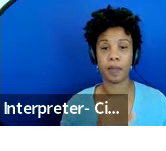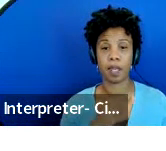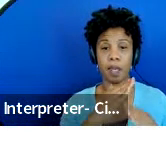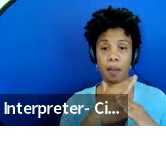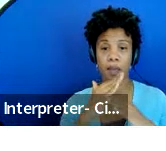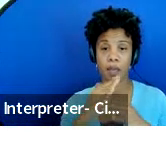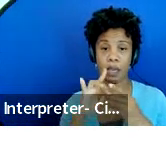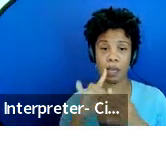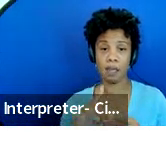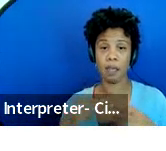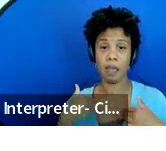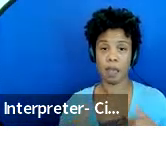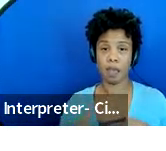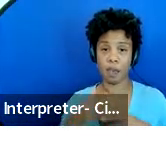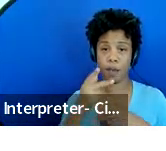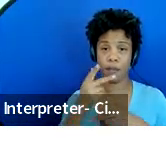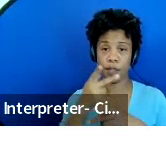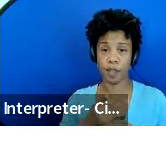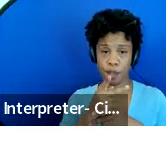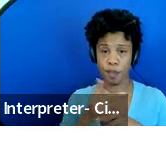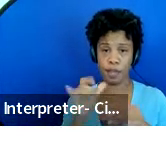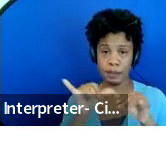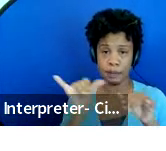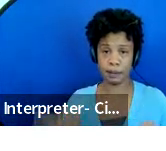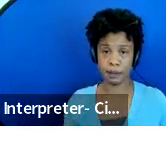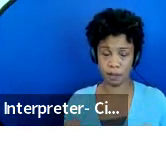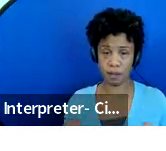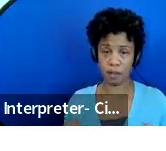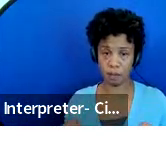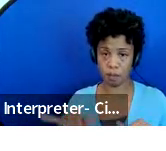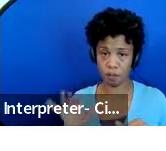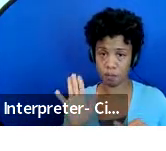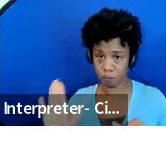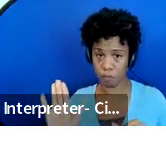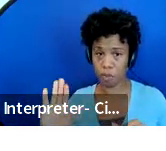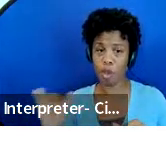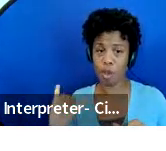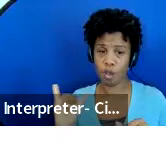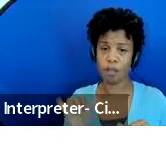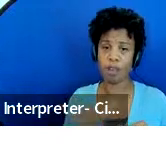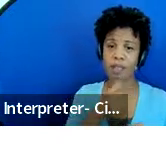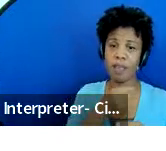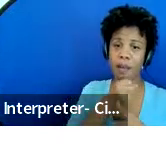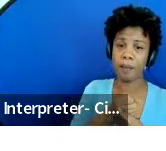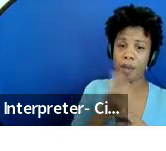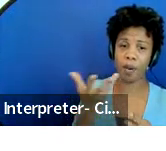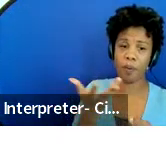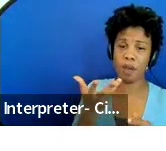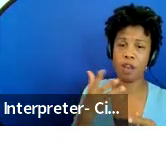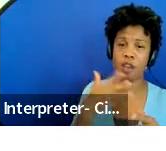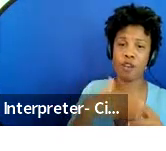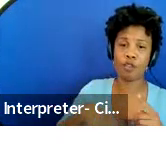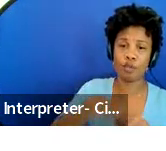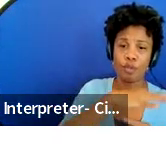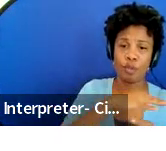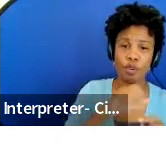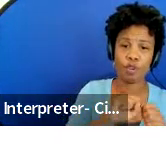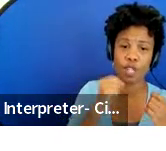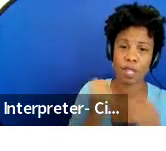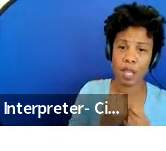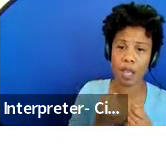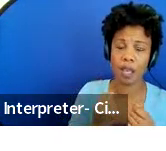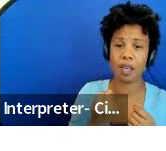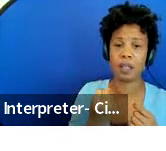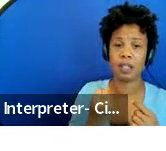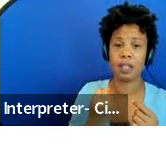but it's important to know that some of them also relate to social, economic, and environmental factors. The barriers I'm going to speak about during this